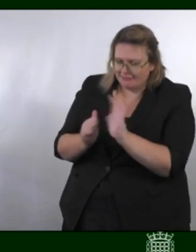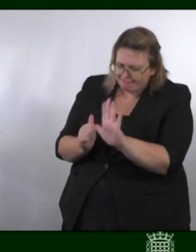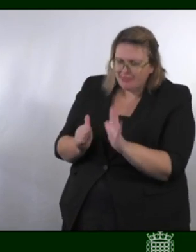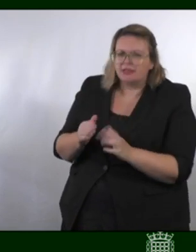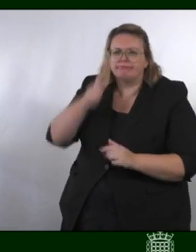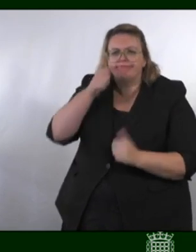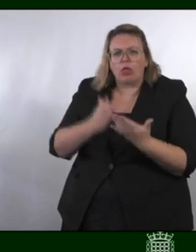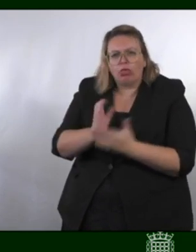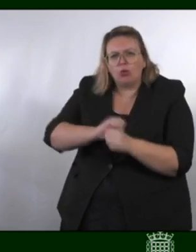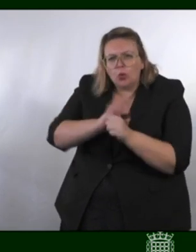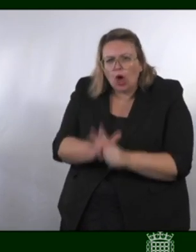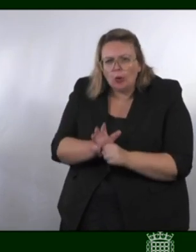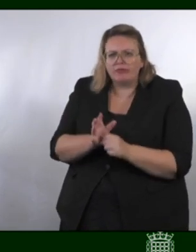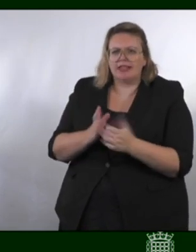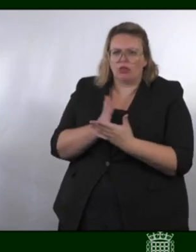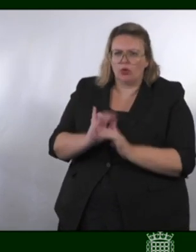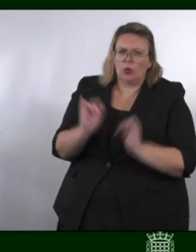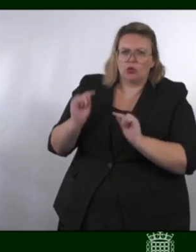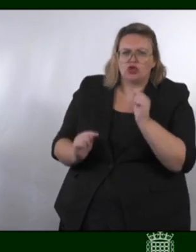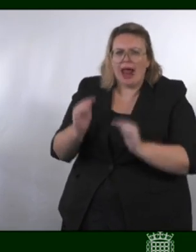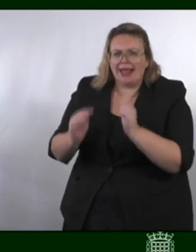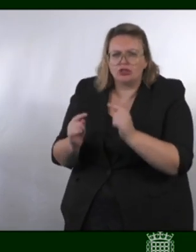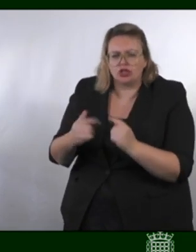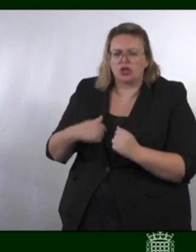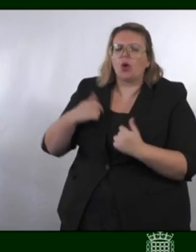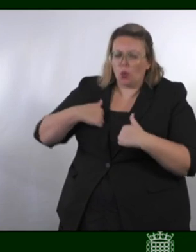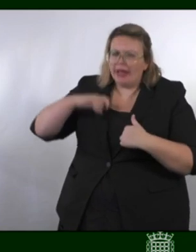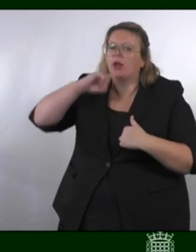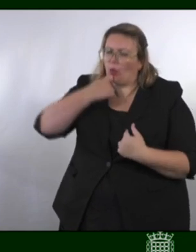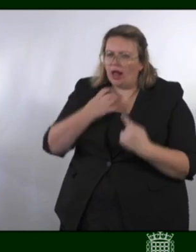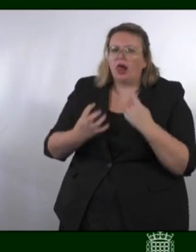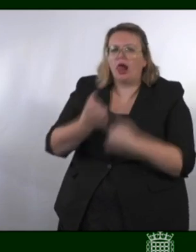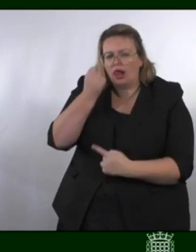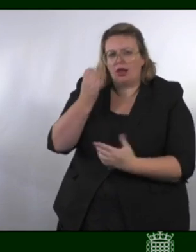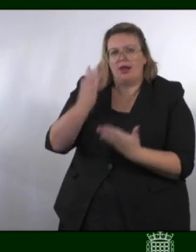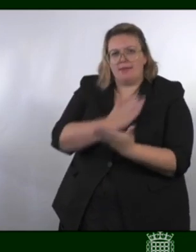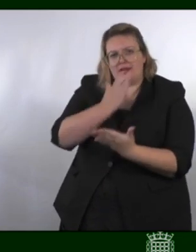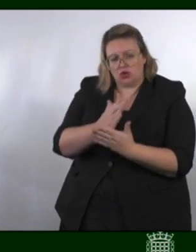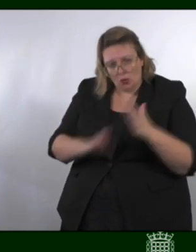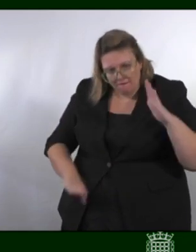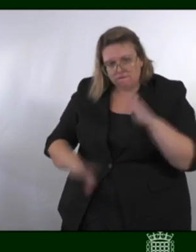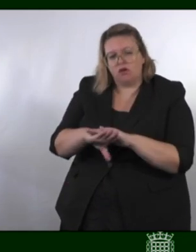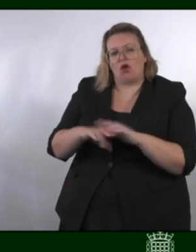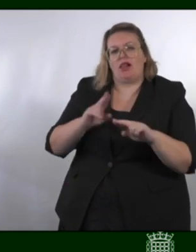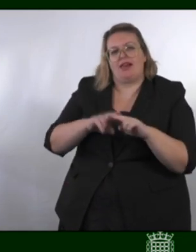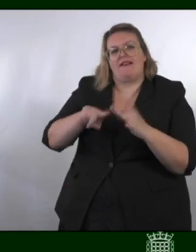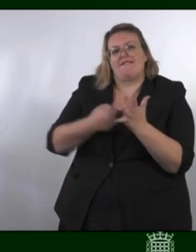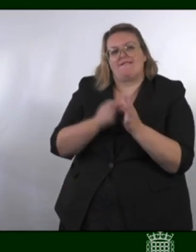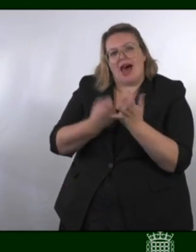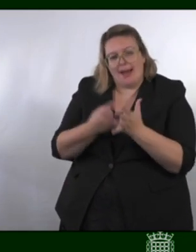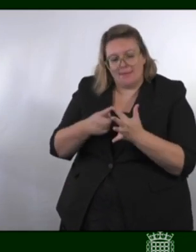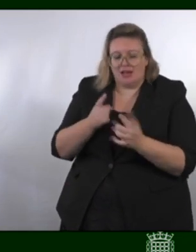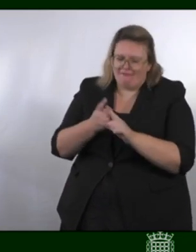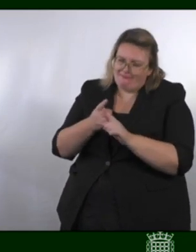challenges he's grappling with, that we will deliver on our manifesto commitment to roll out full fibre superfast broadband across the United